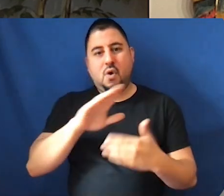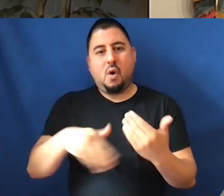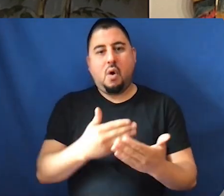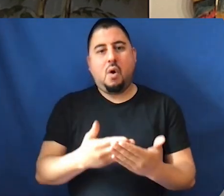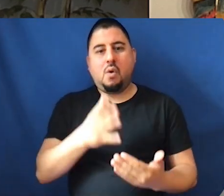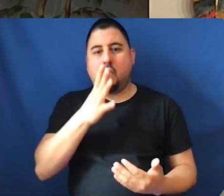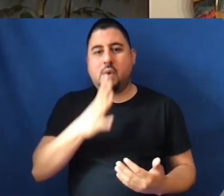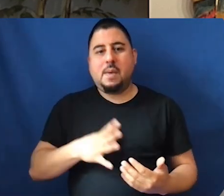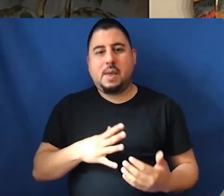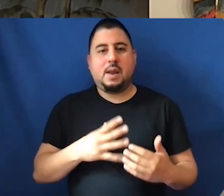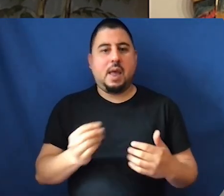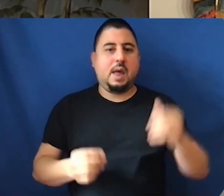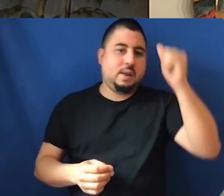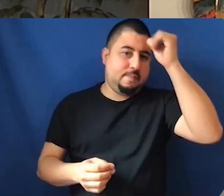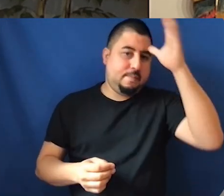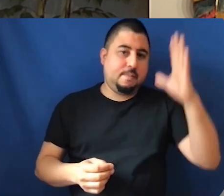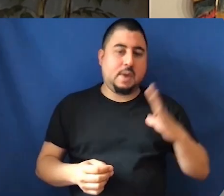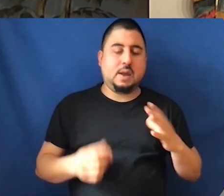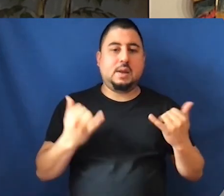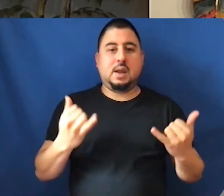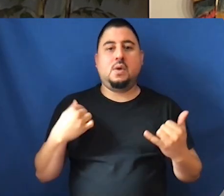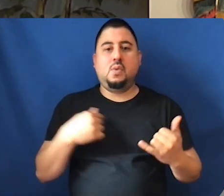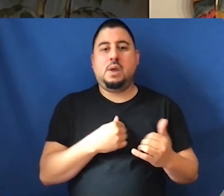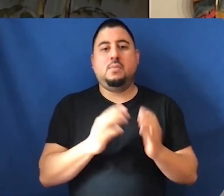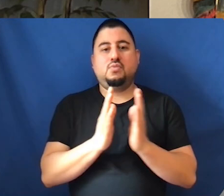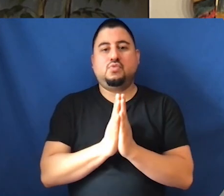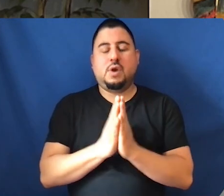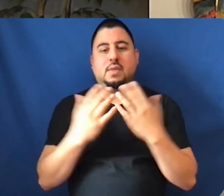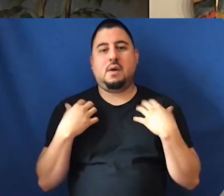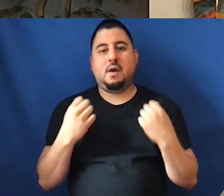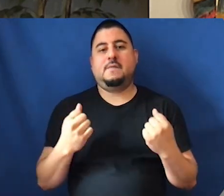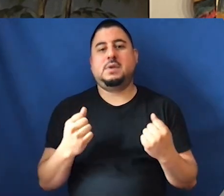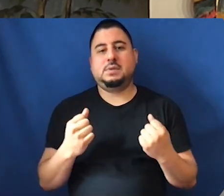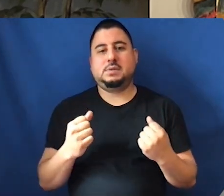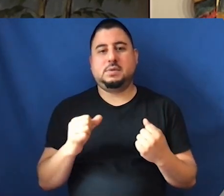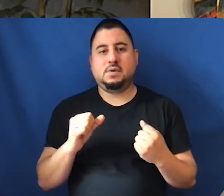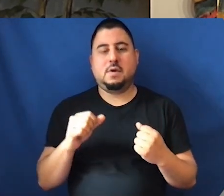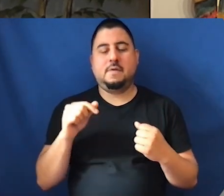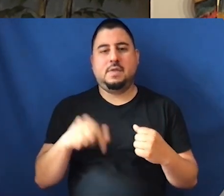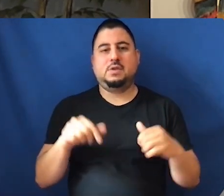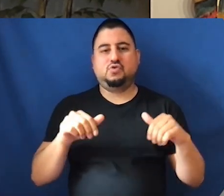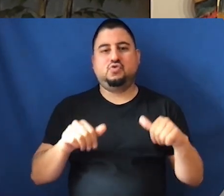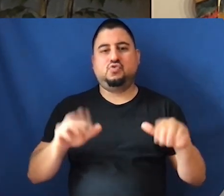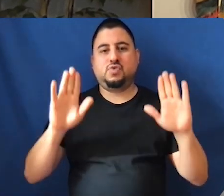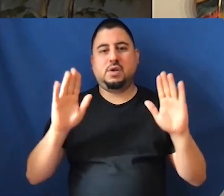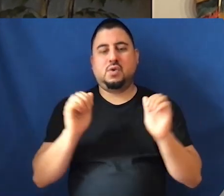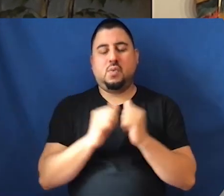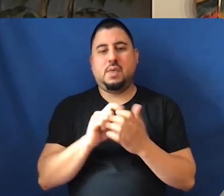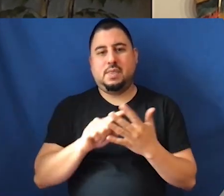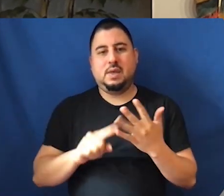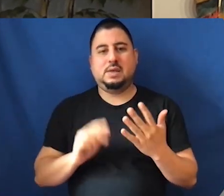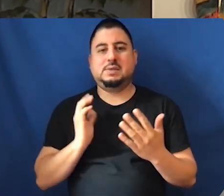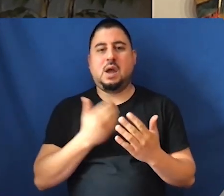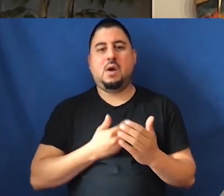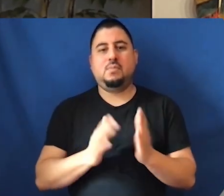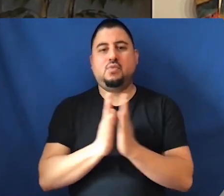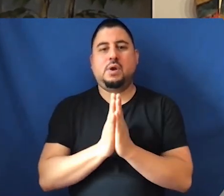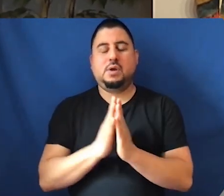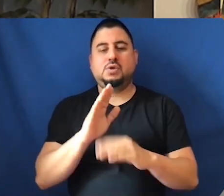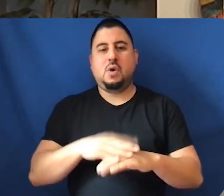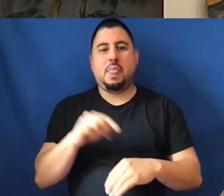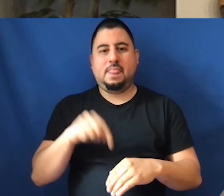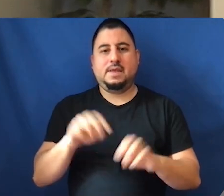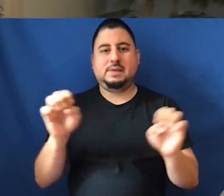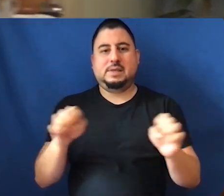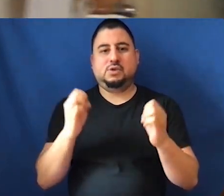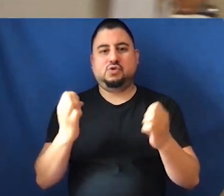women and men. Let us now pray in the confidence of this surrender with these, our prayers, on this